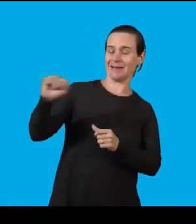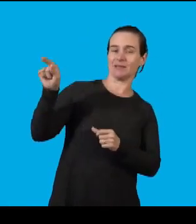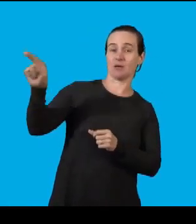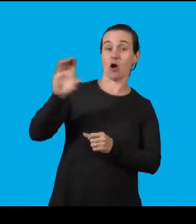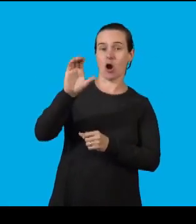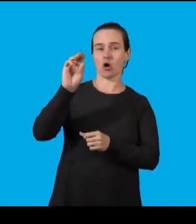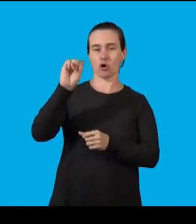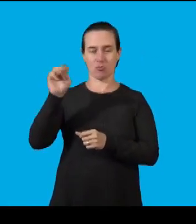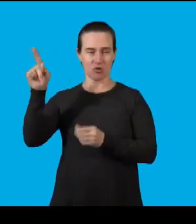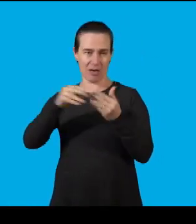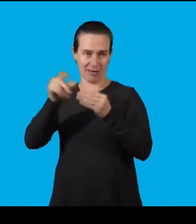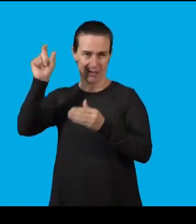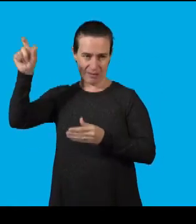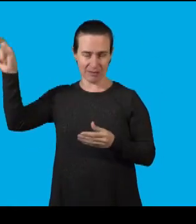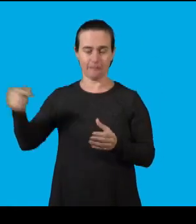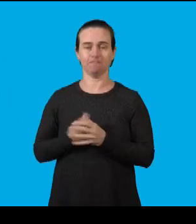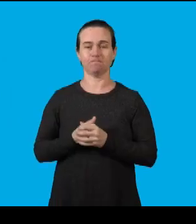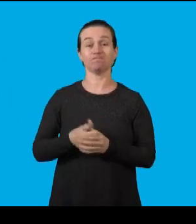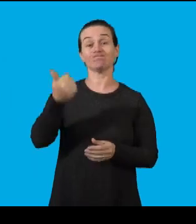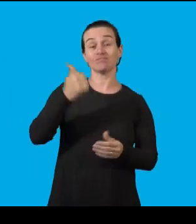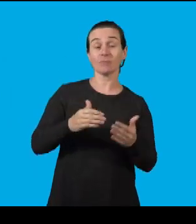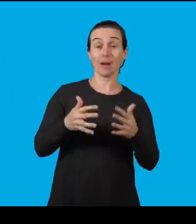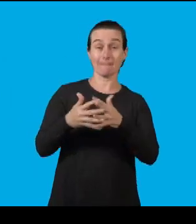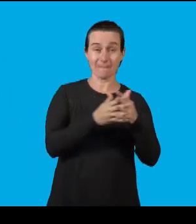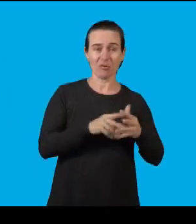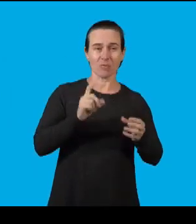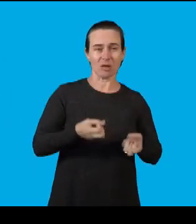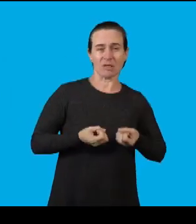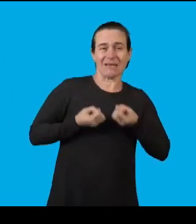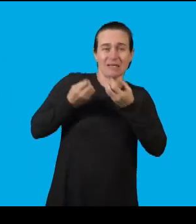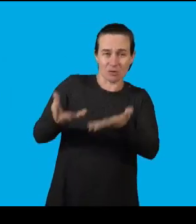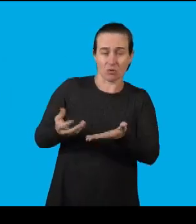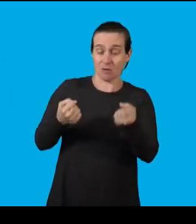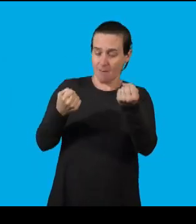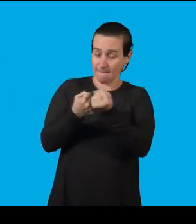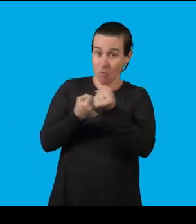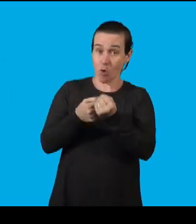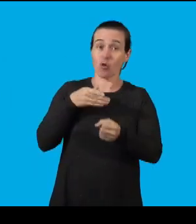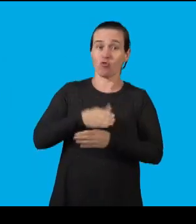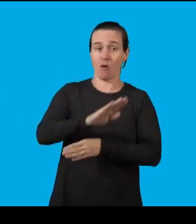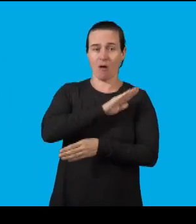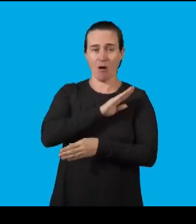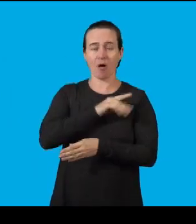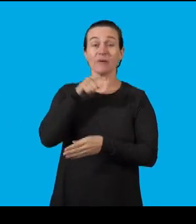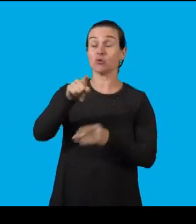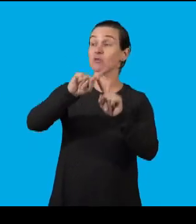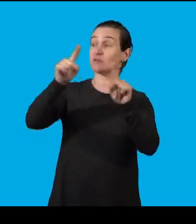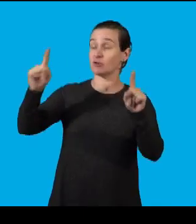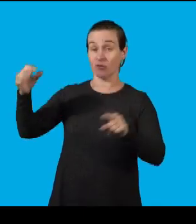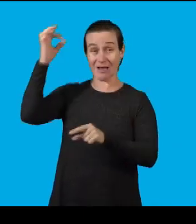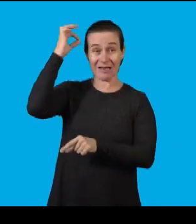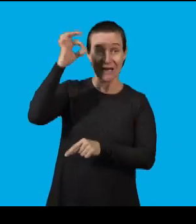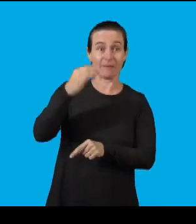popularity of the communist leaders. The United States had to provide military support to governments that